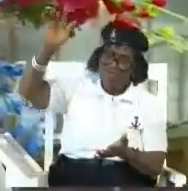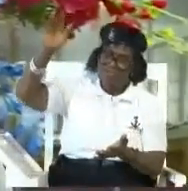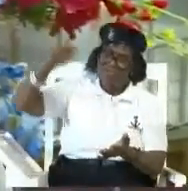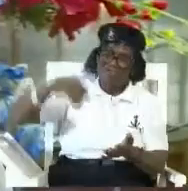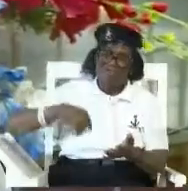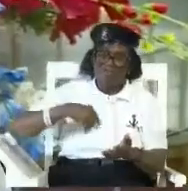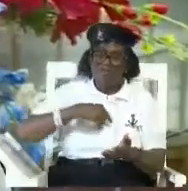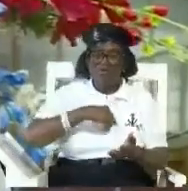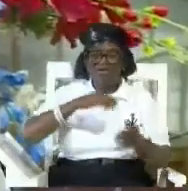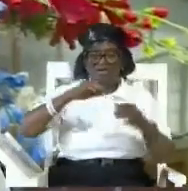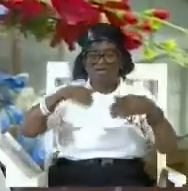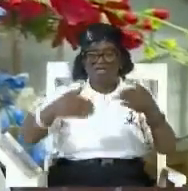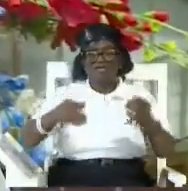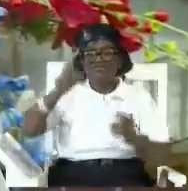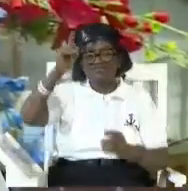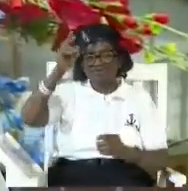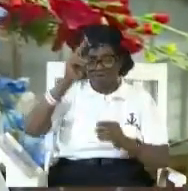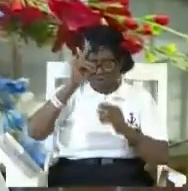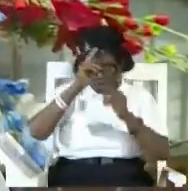We give you